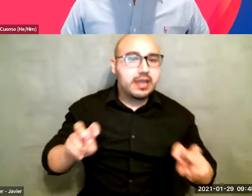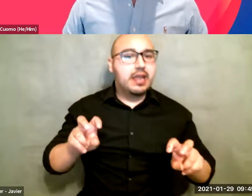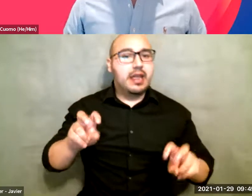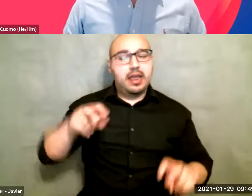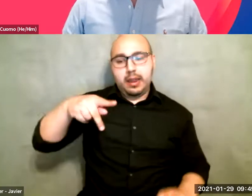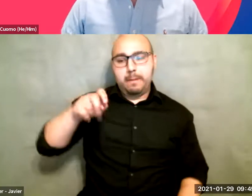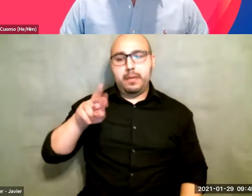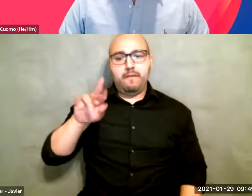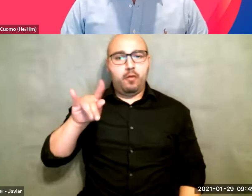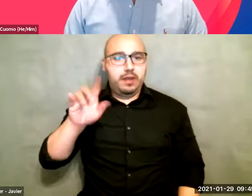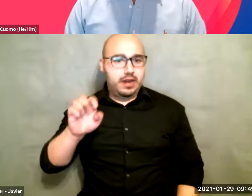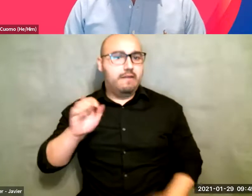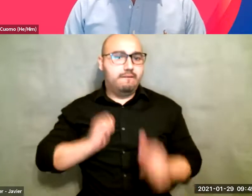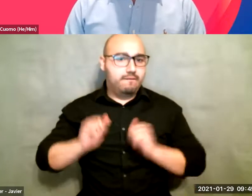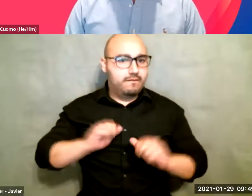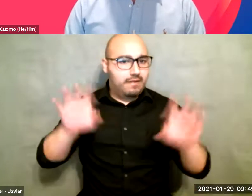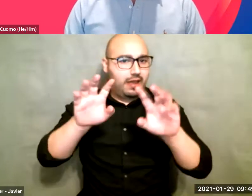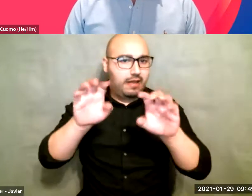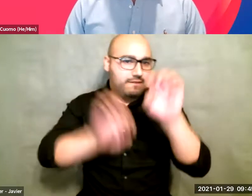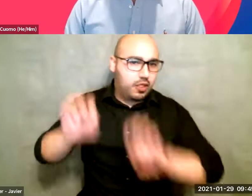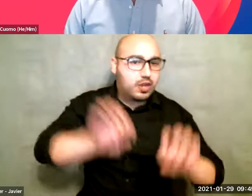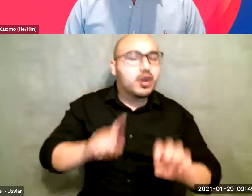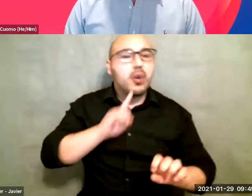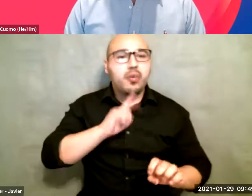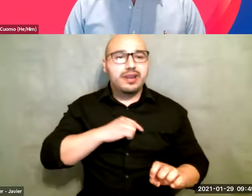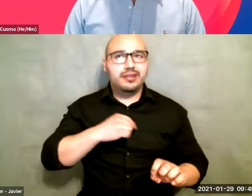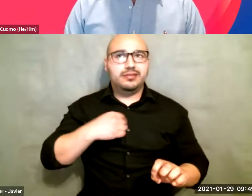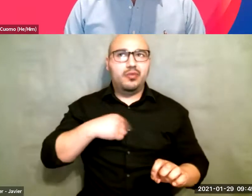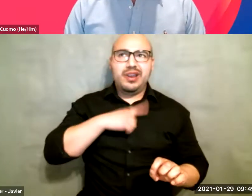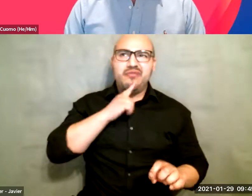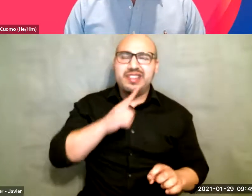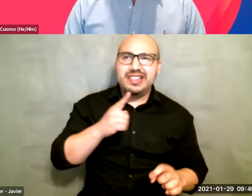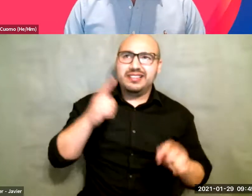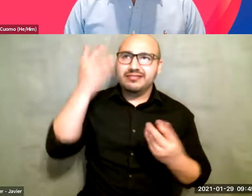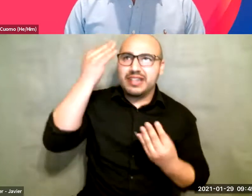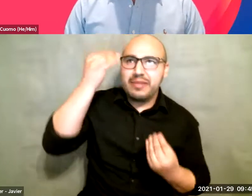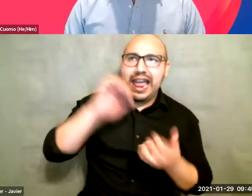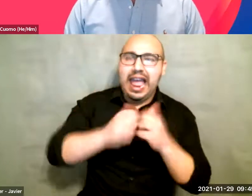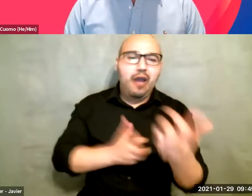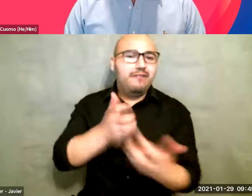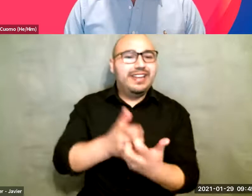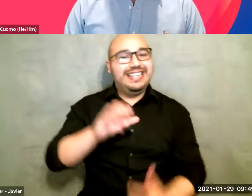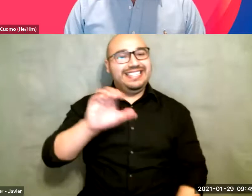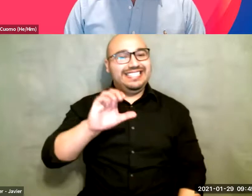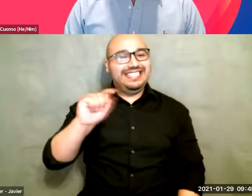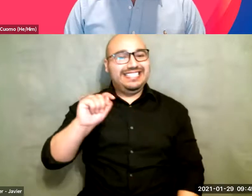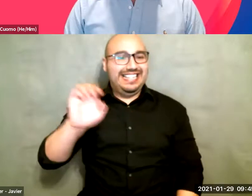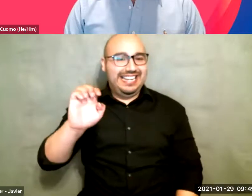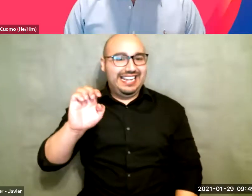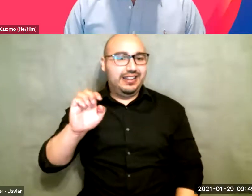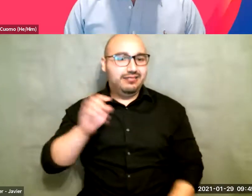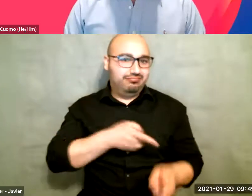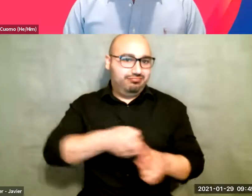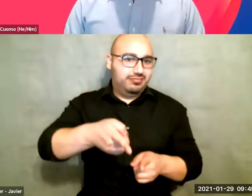about physical tasks, right? Or things that fit in the CTE area. So let's talk about what this can look like